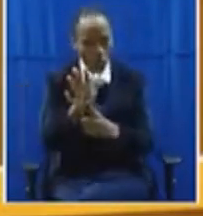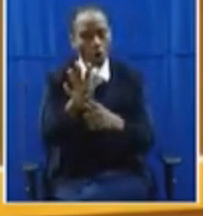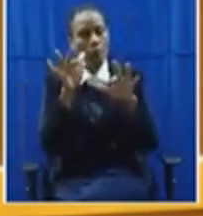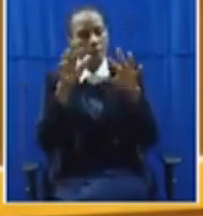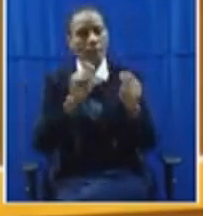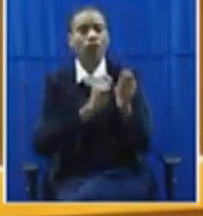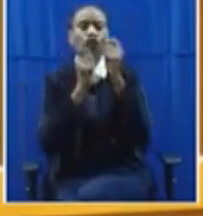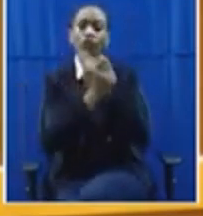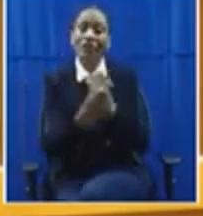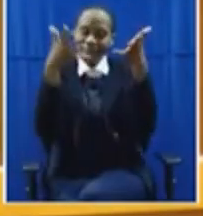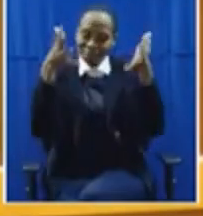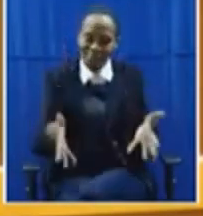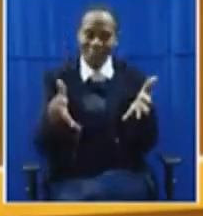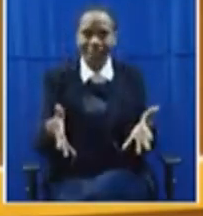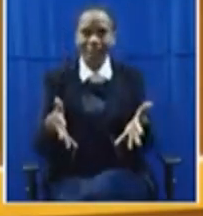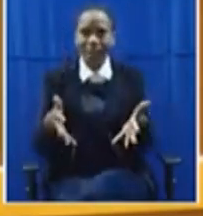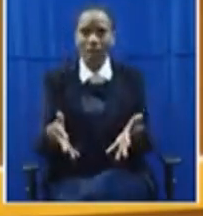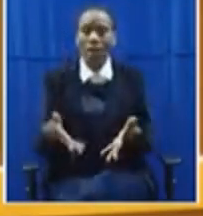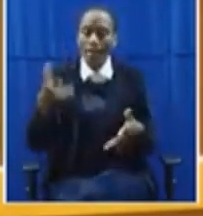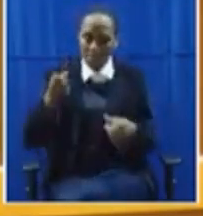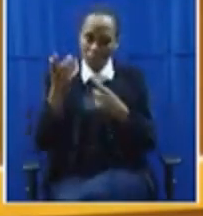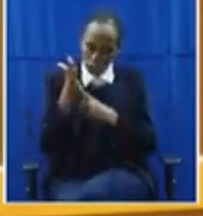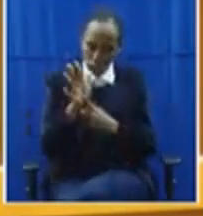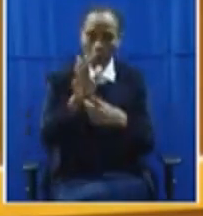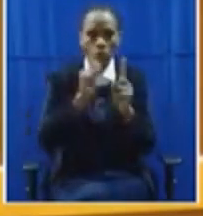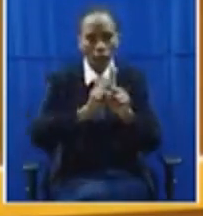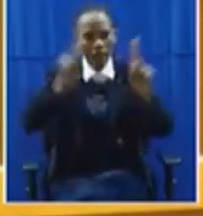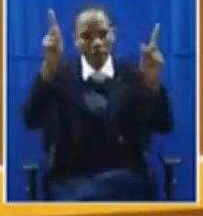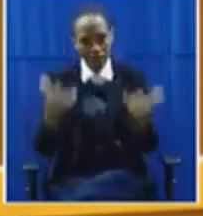now. We need to make a difference now.